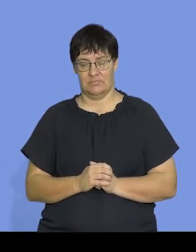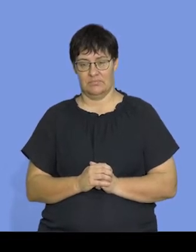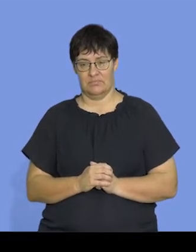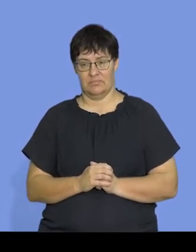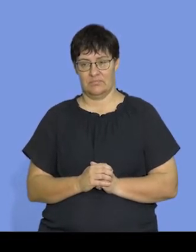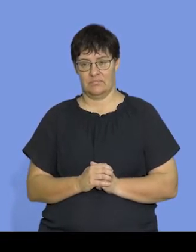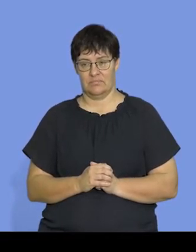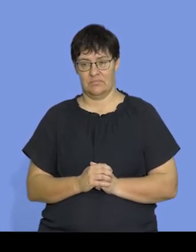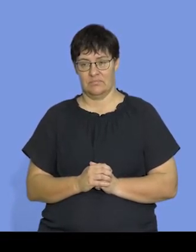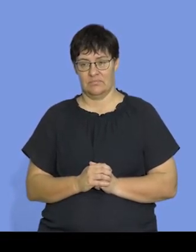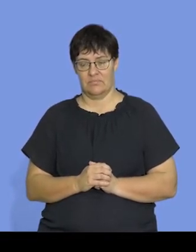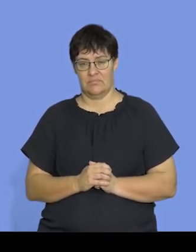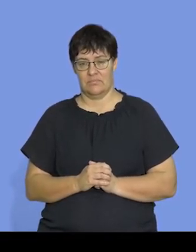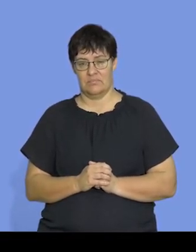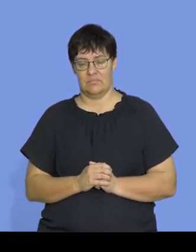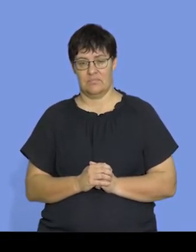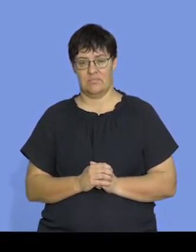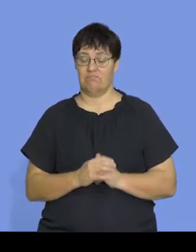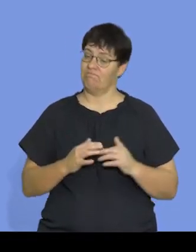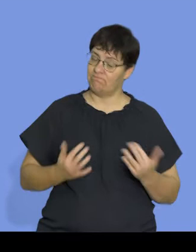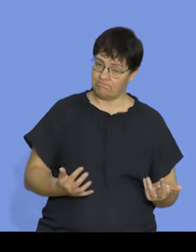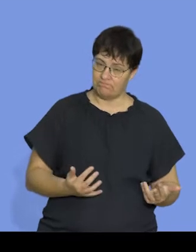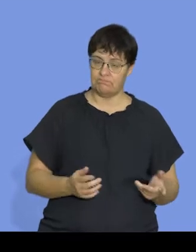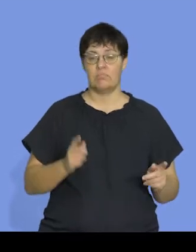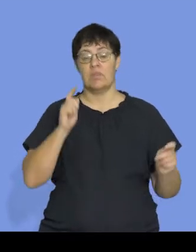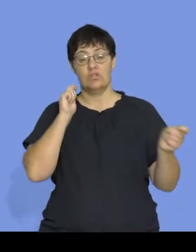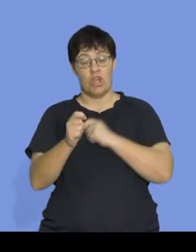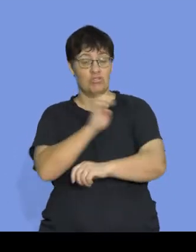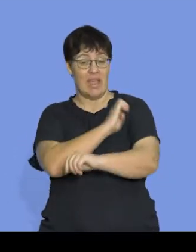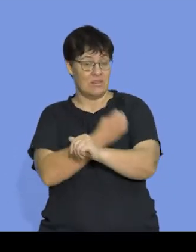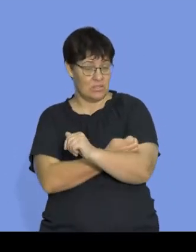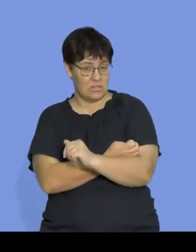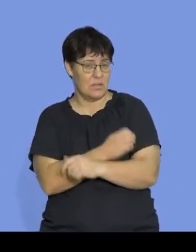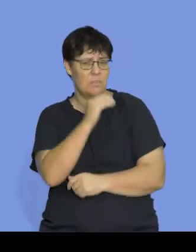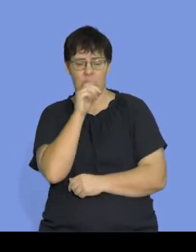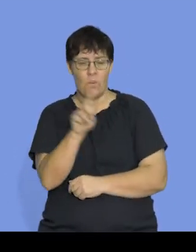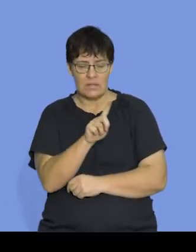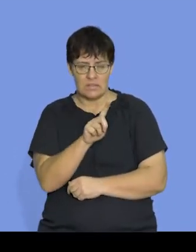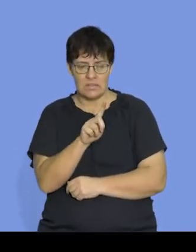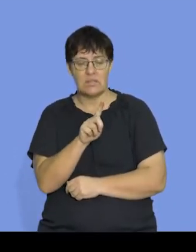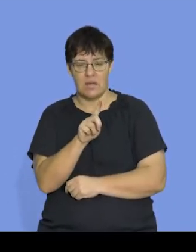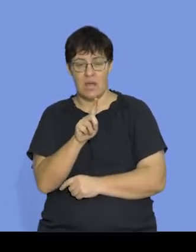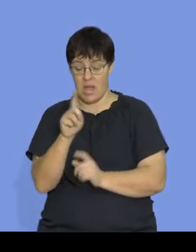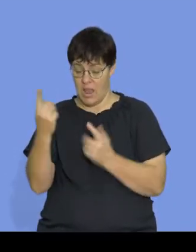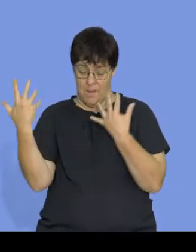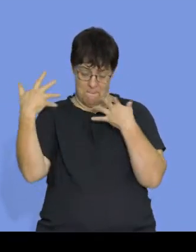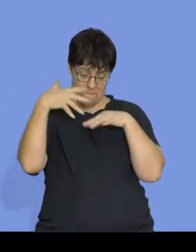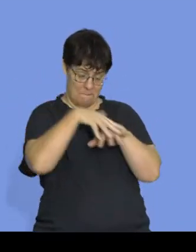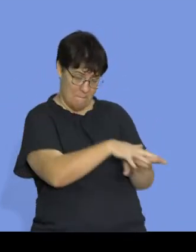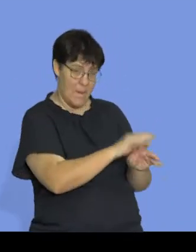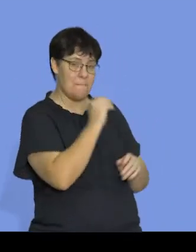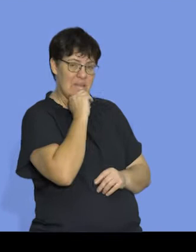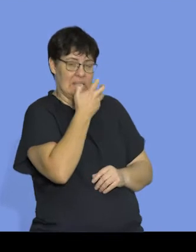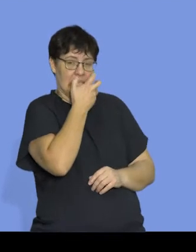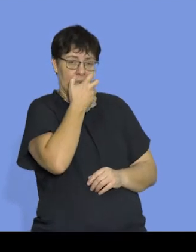Right. Okay. So the change in energy is referred to as the heat of reaction. So what do we mean when we talk about